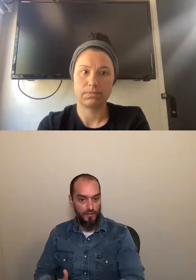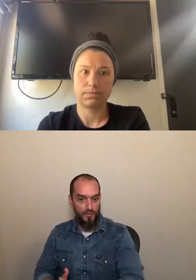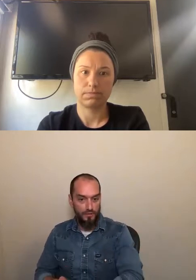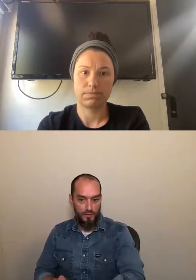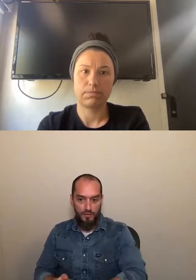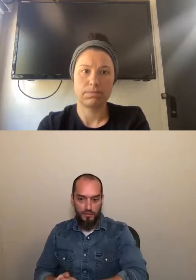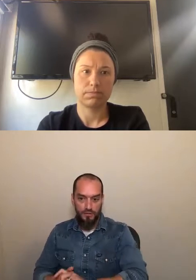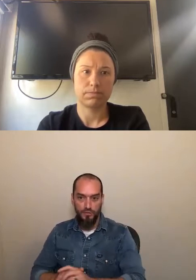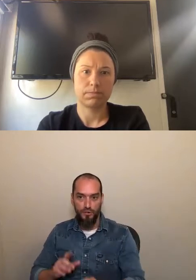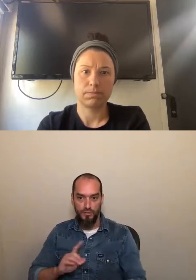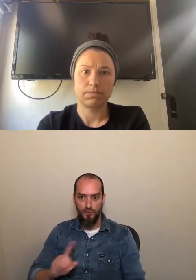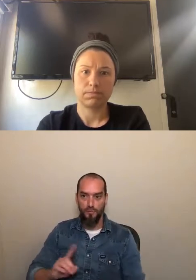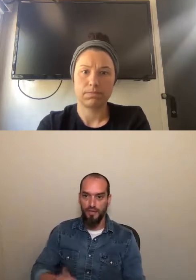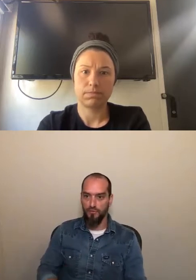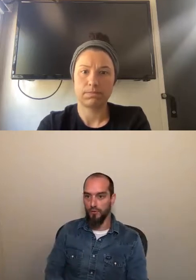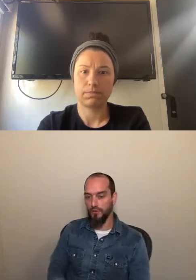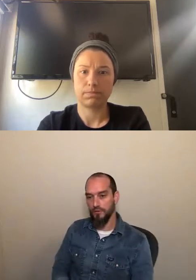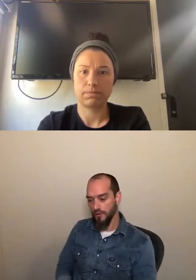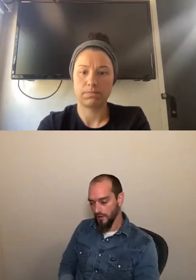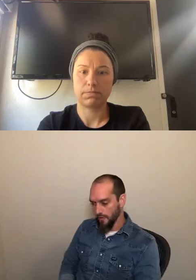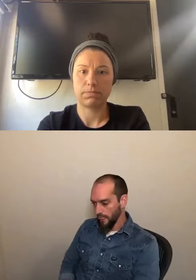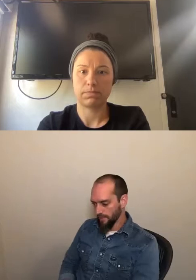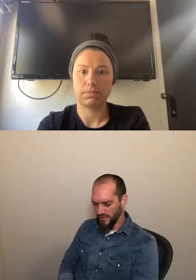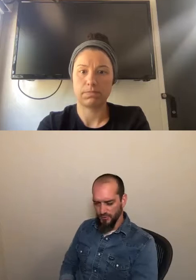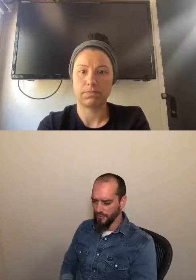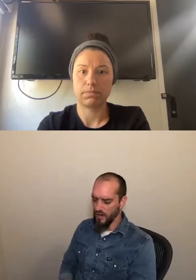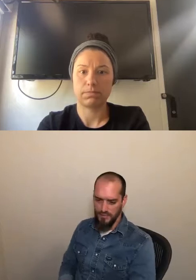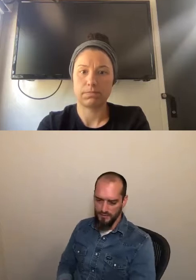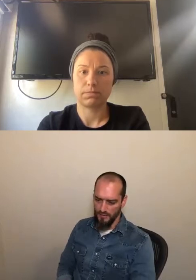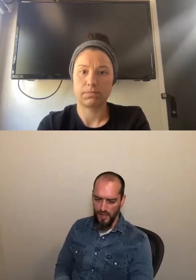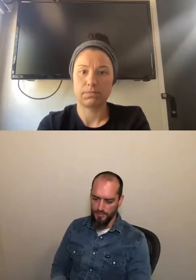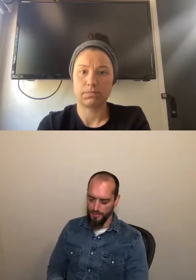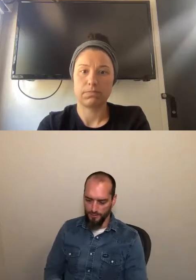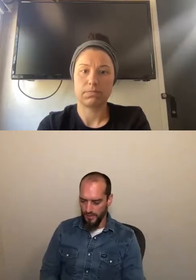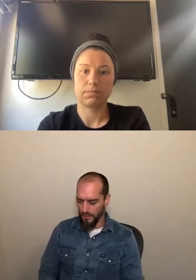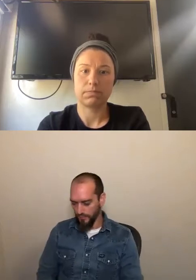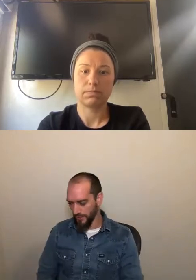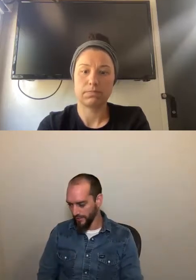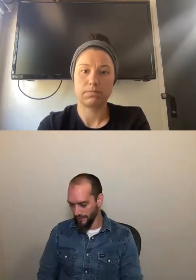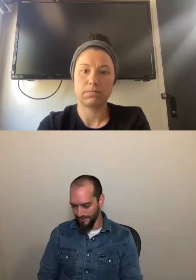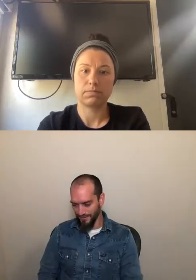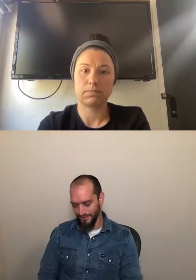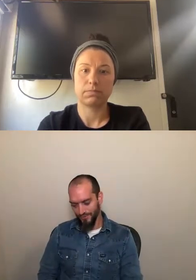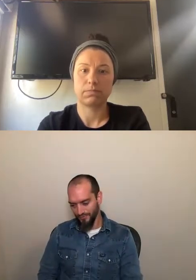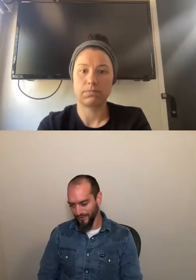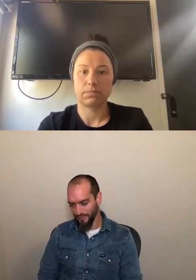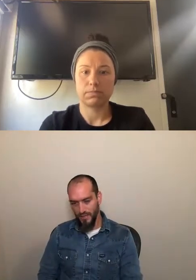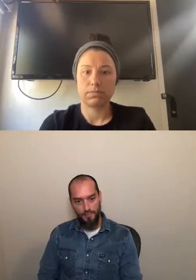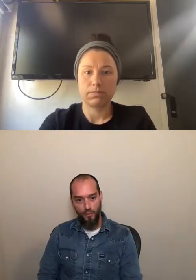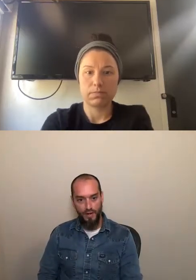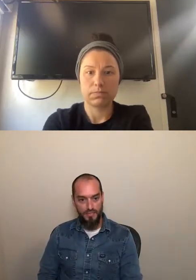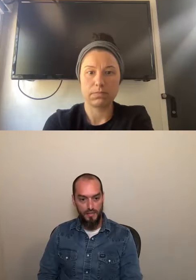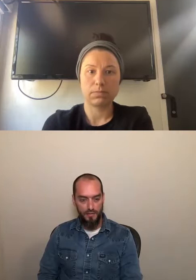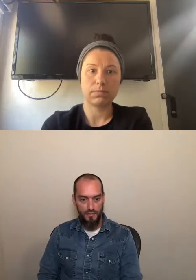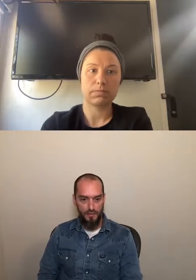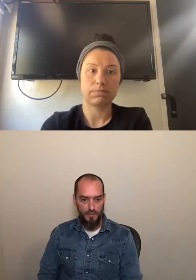attorney. So the attorney is doing the back and forth. But yes, we've been contacted a lot by people that are very, very upset about